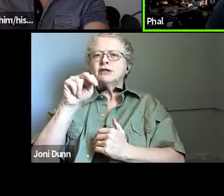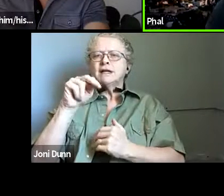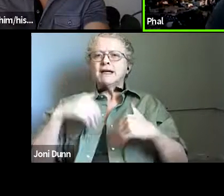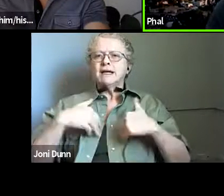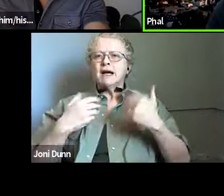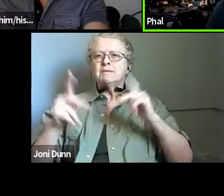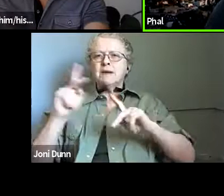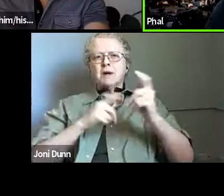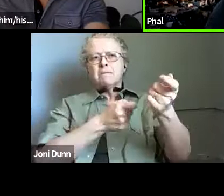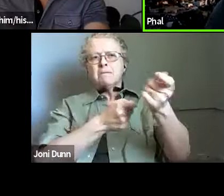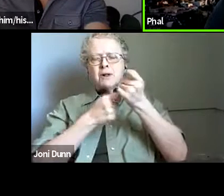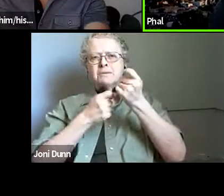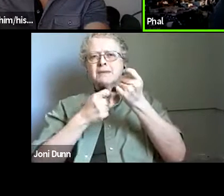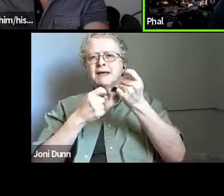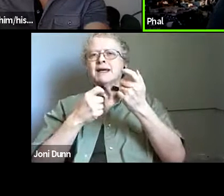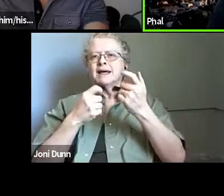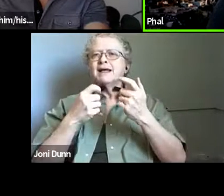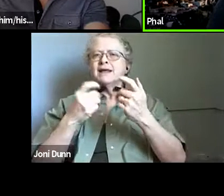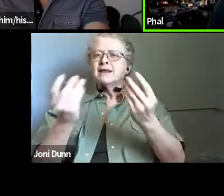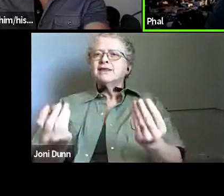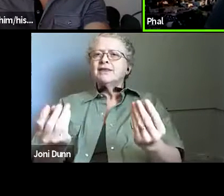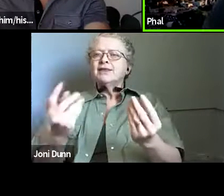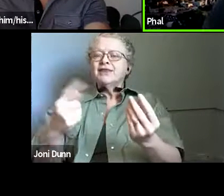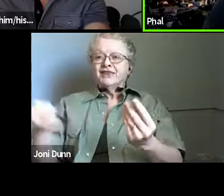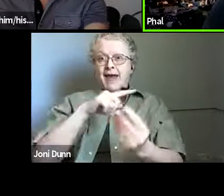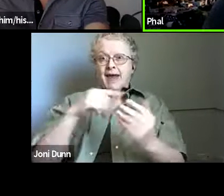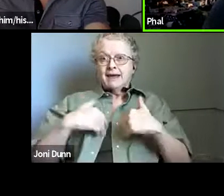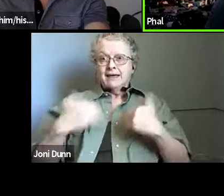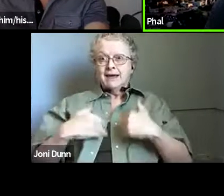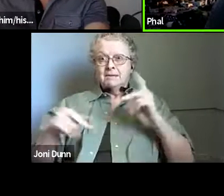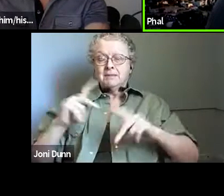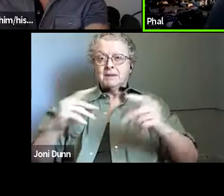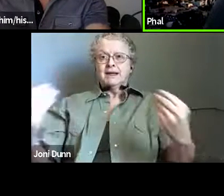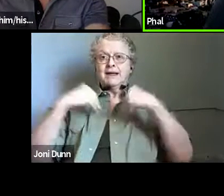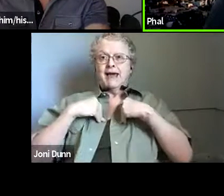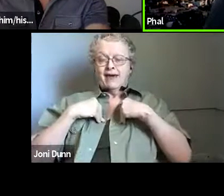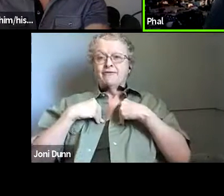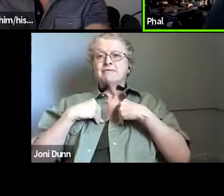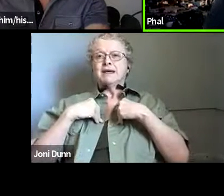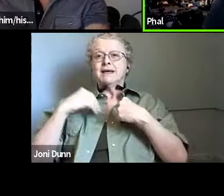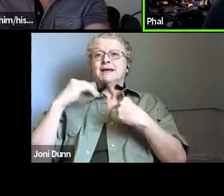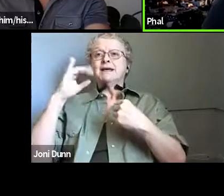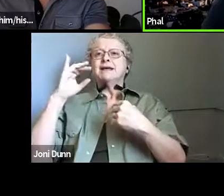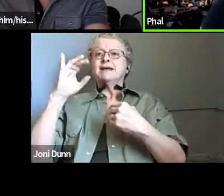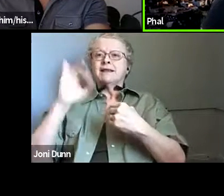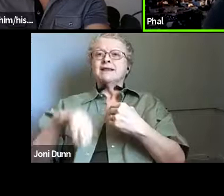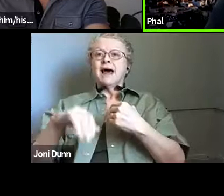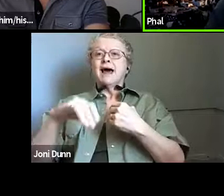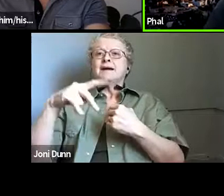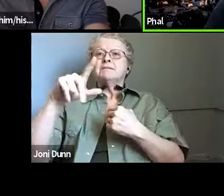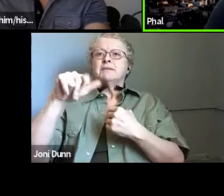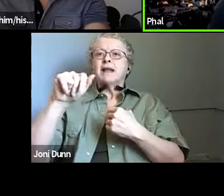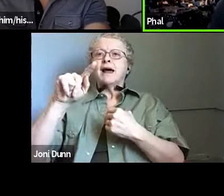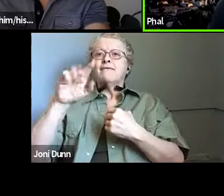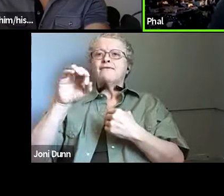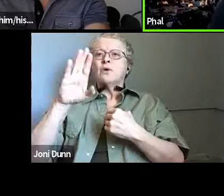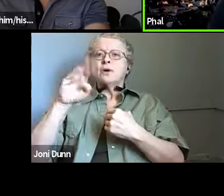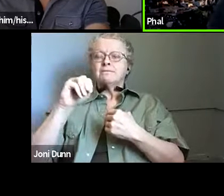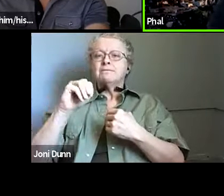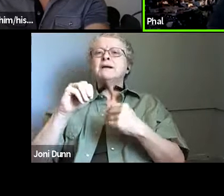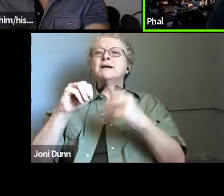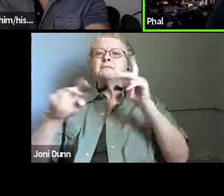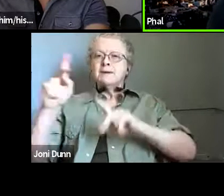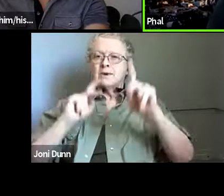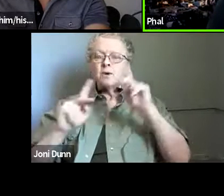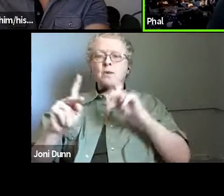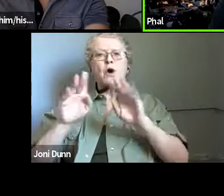young folks gave me the platforms that I needed to do the work that I continue to do today. And at the end of the day, because they were so open and so willing to